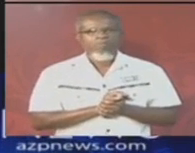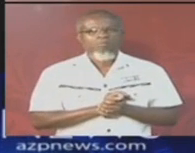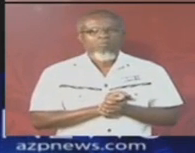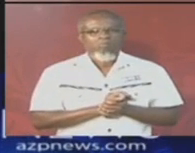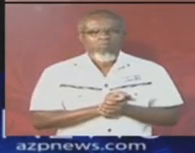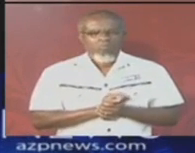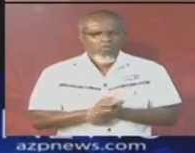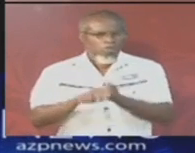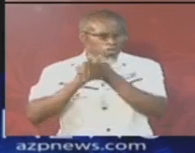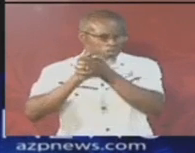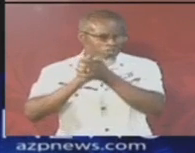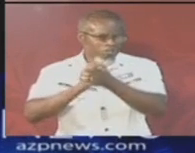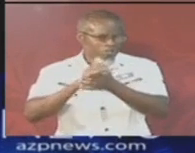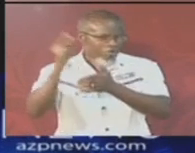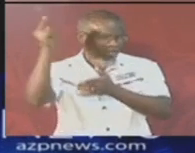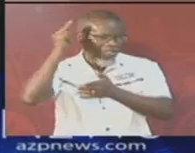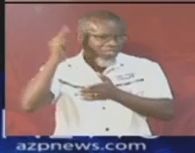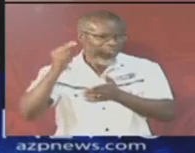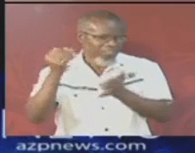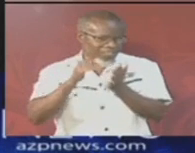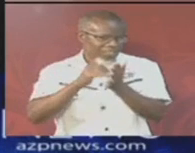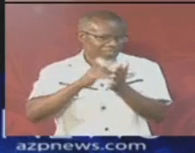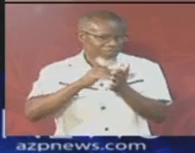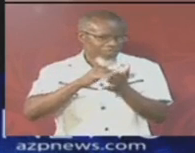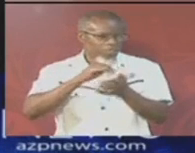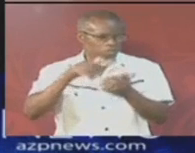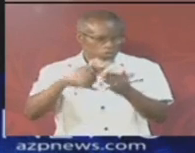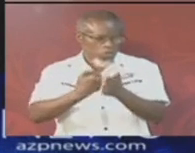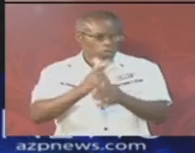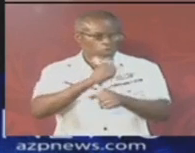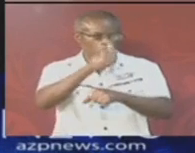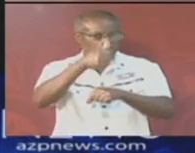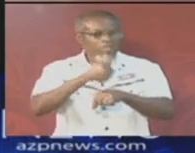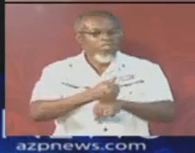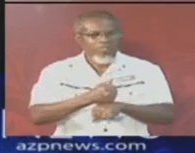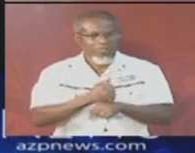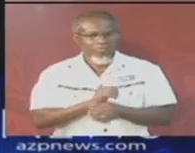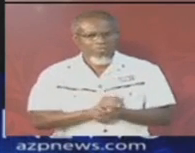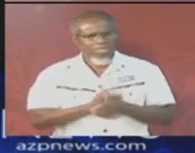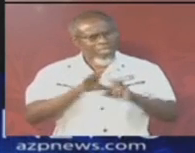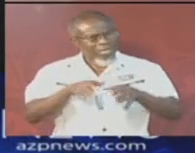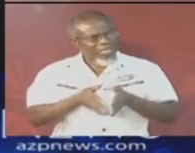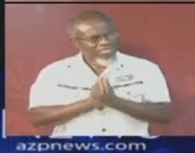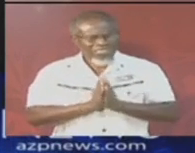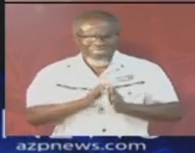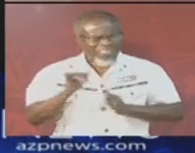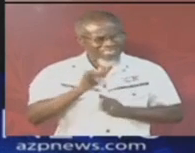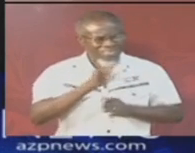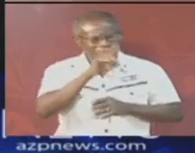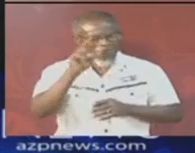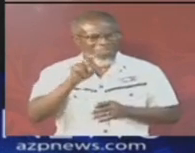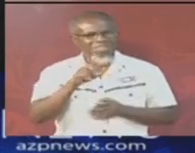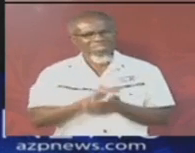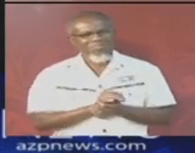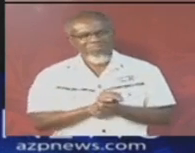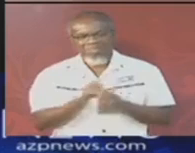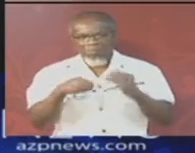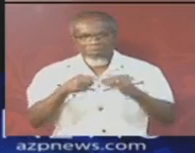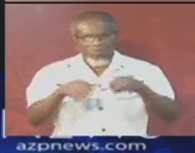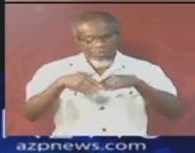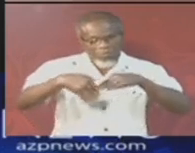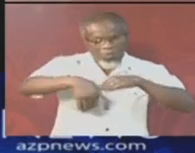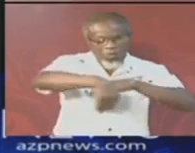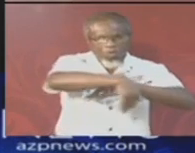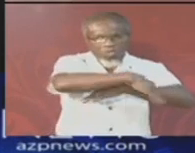congratulations to Minister Fitzgerald Hines on your appointment. And maybe I can ask that same question to you. It concerns the borders again. We